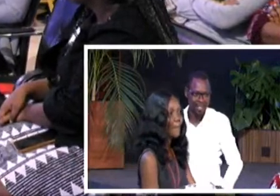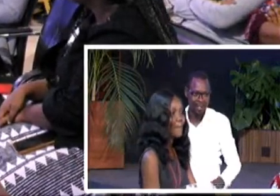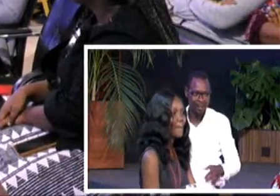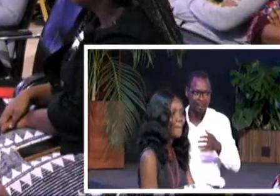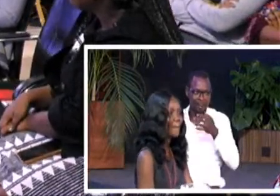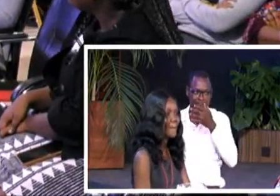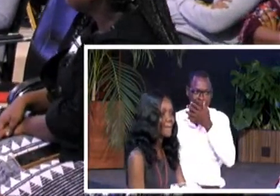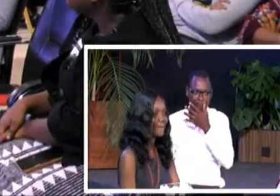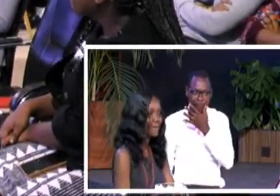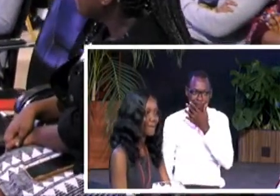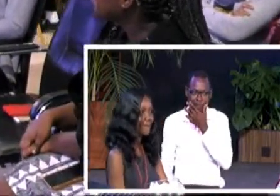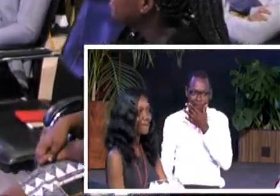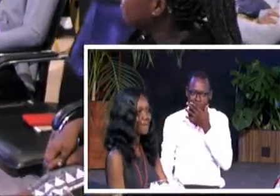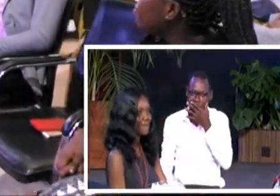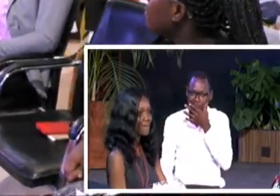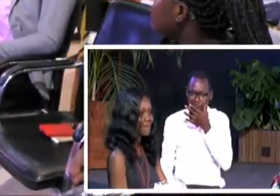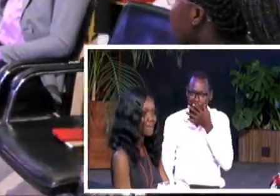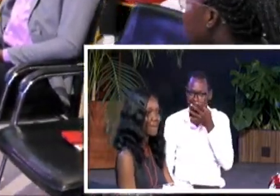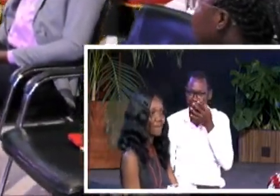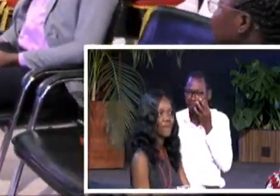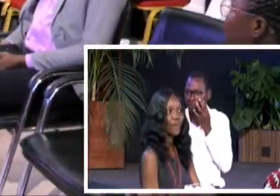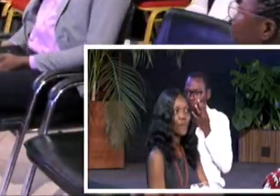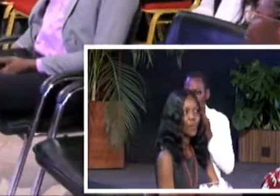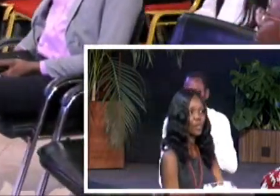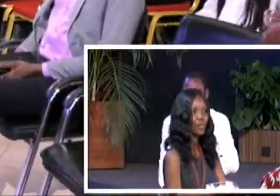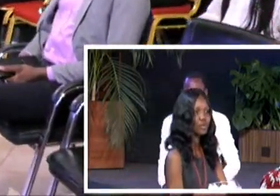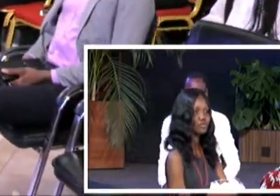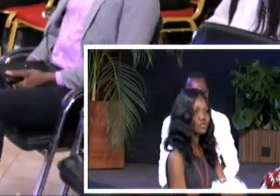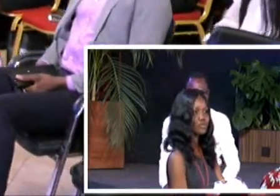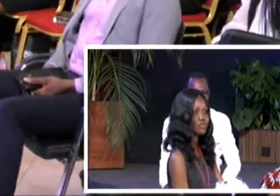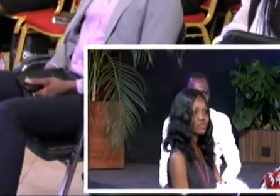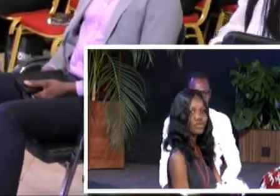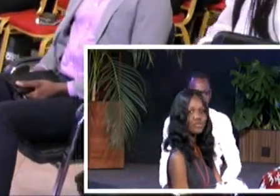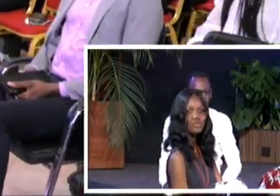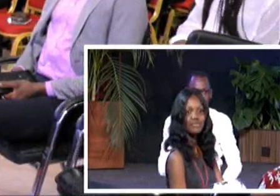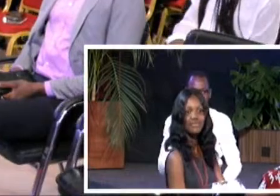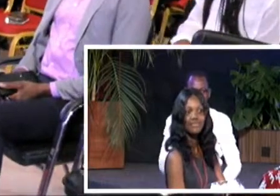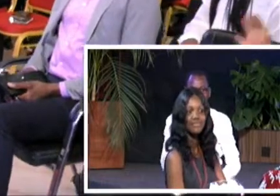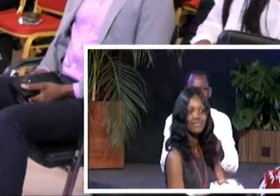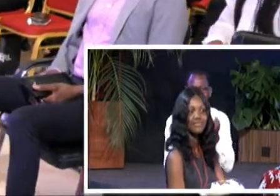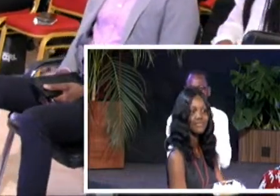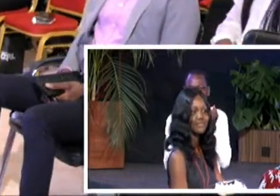Is it Lillian or Benedict? How many think it's Lillian?